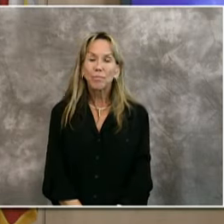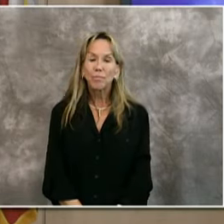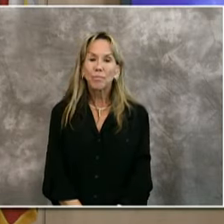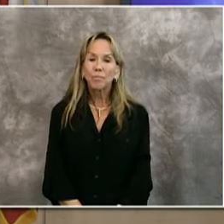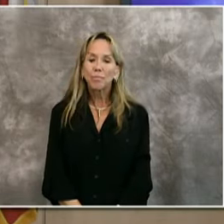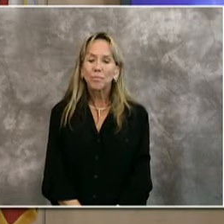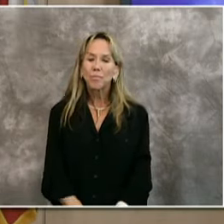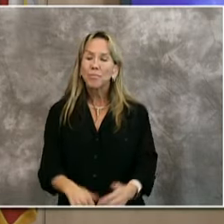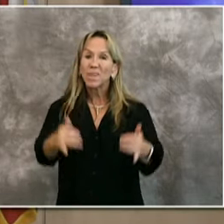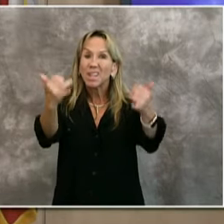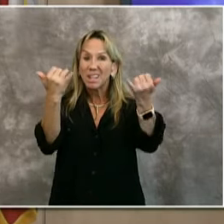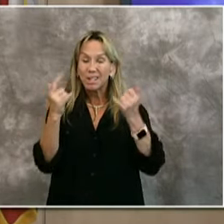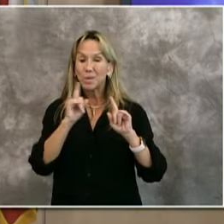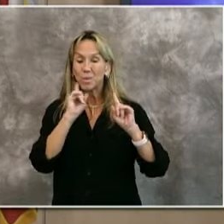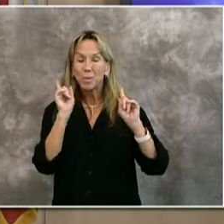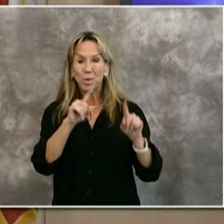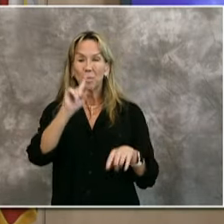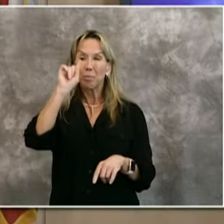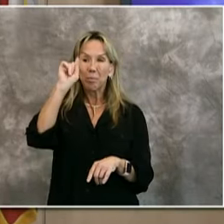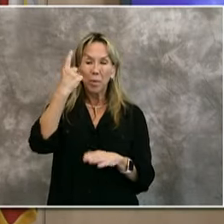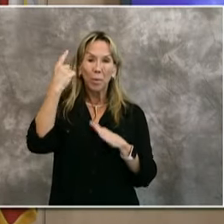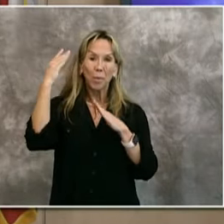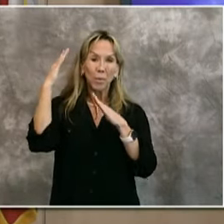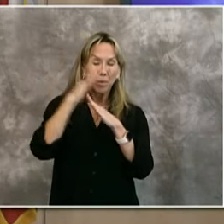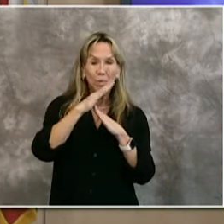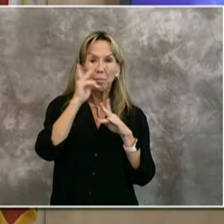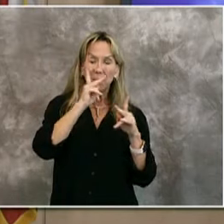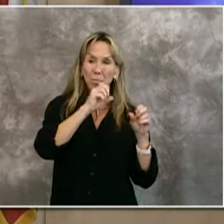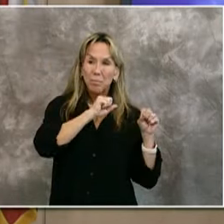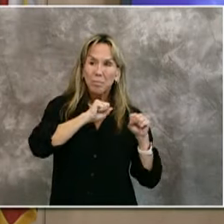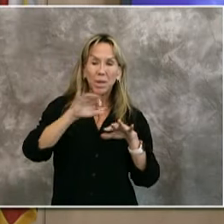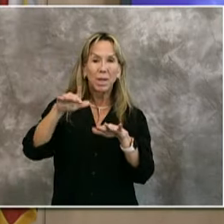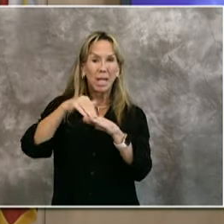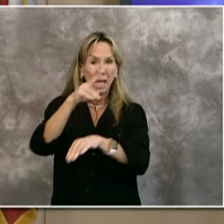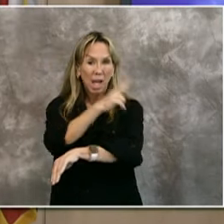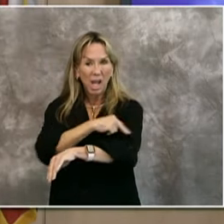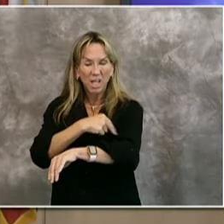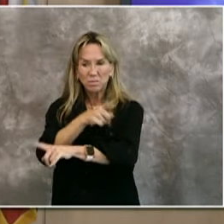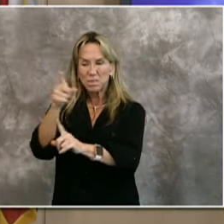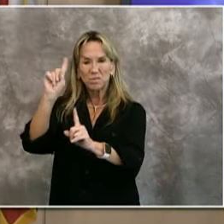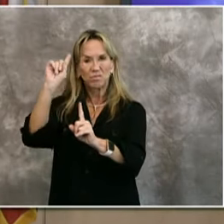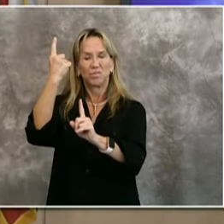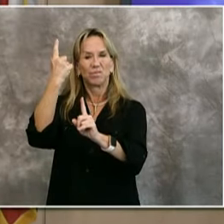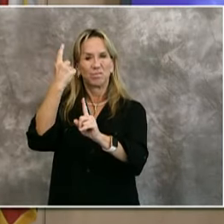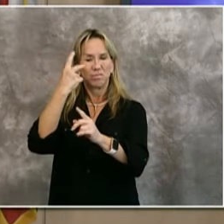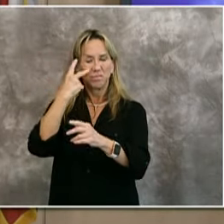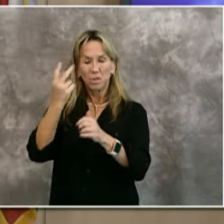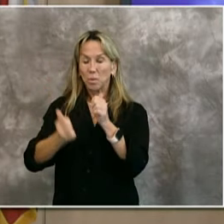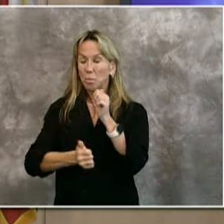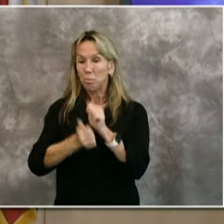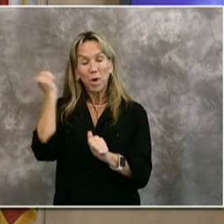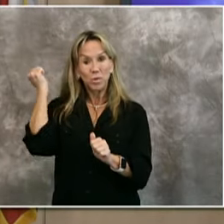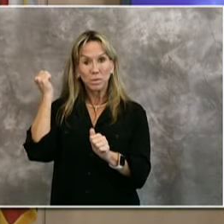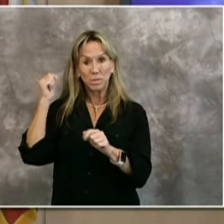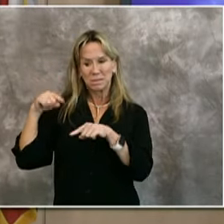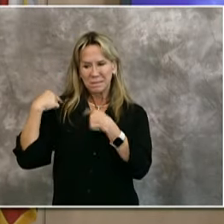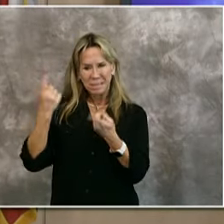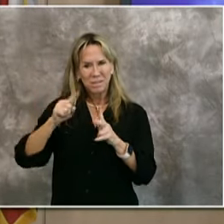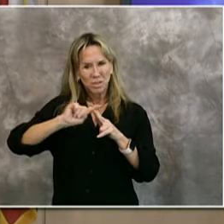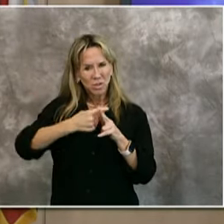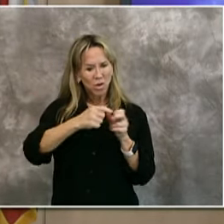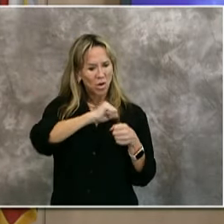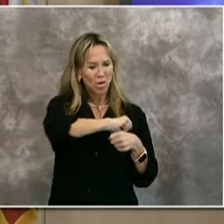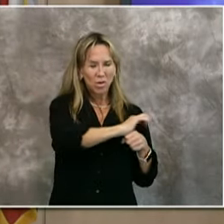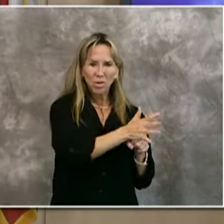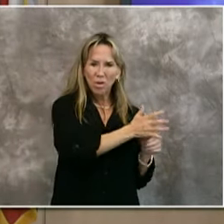You reported today the highest single-day hospitalization total that the county has seen since this pandemic started. I